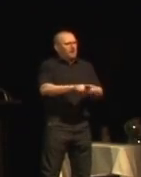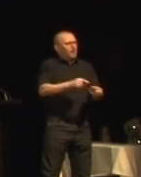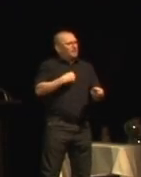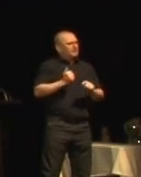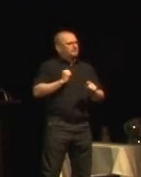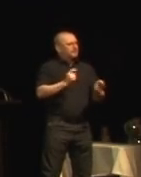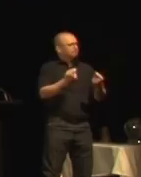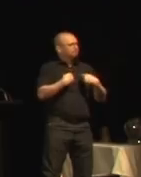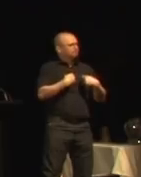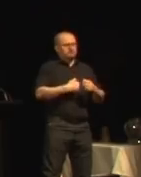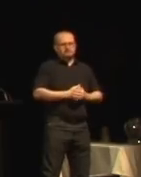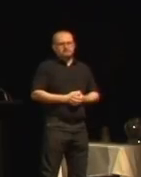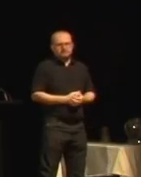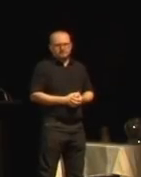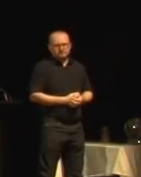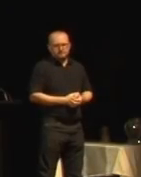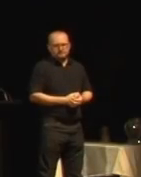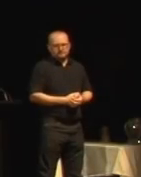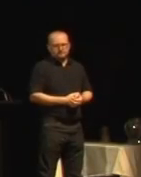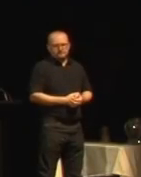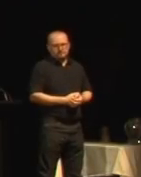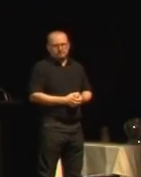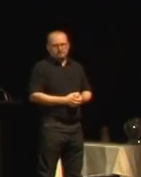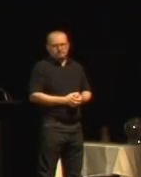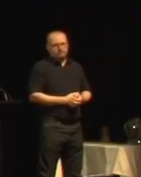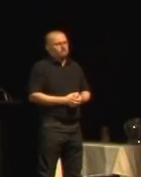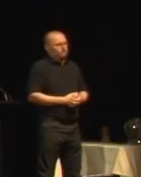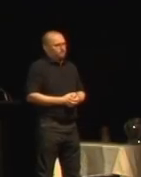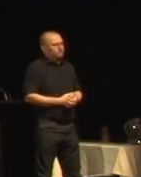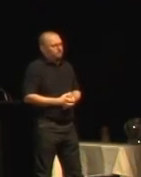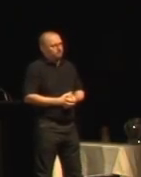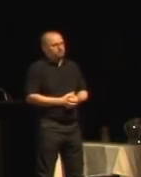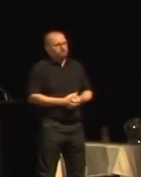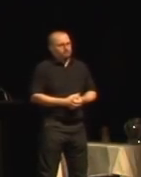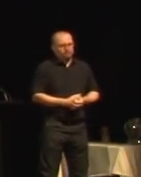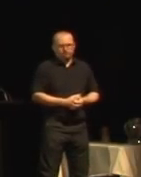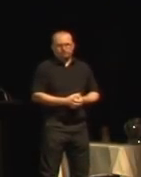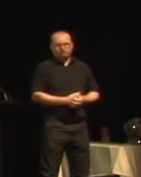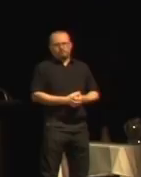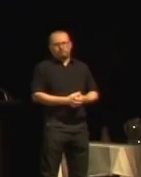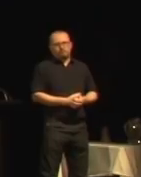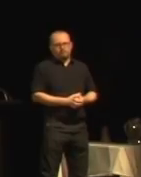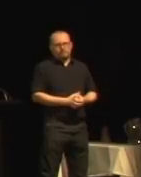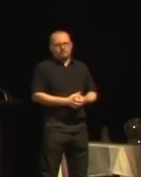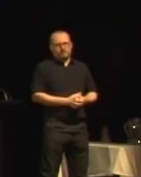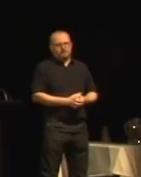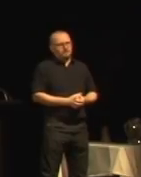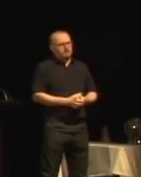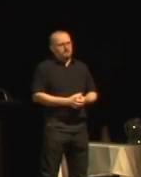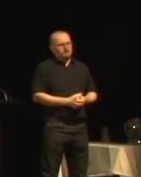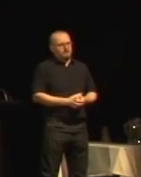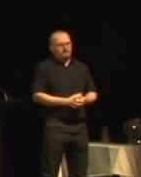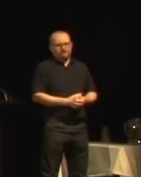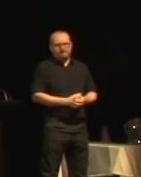This is a quote from Mitchell Baker, our chairwoman. Mozilla's mission is to build the internet as a global